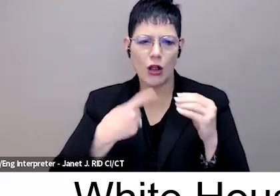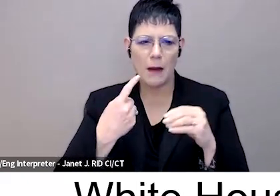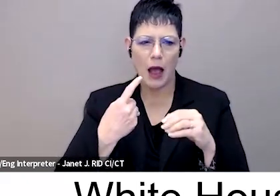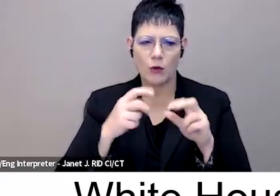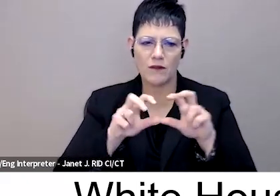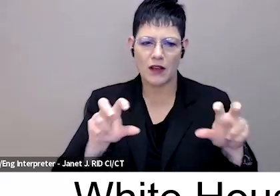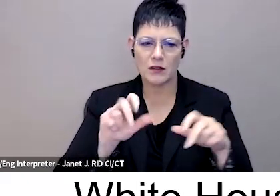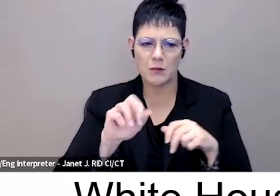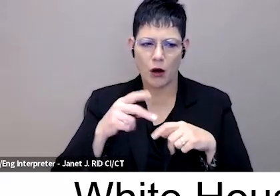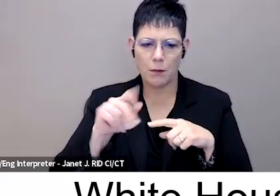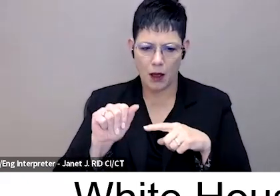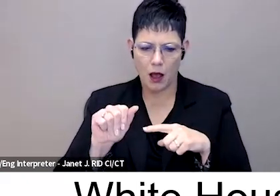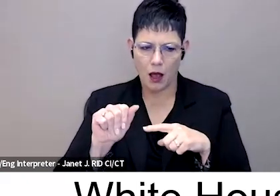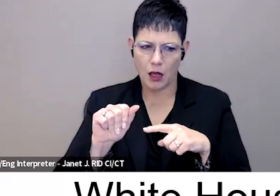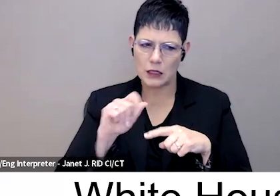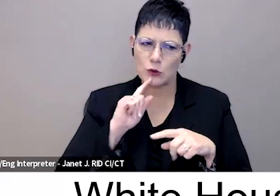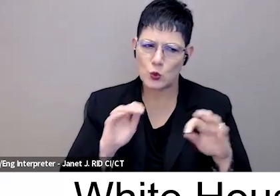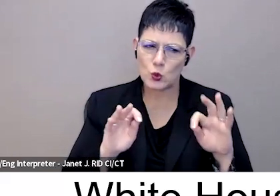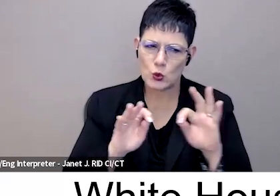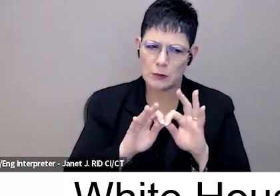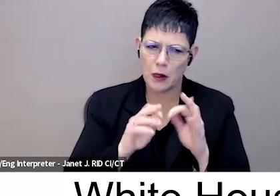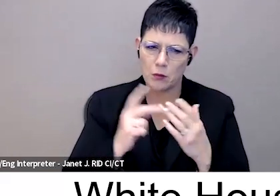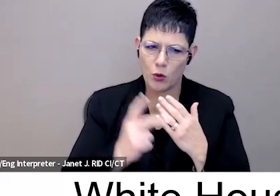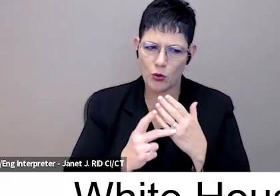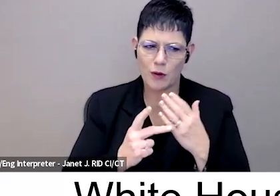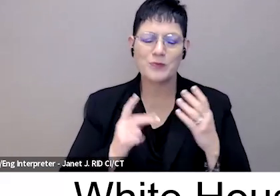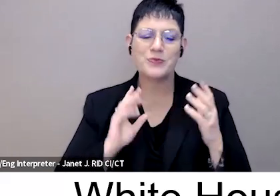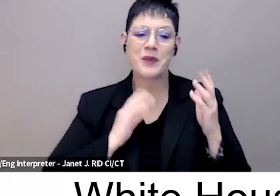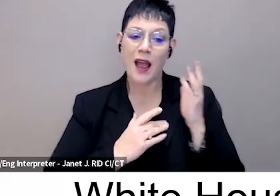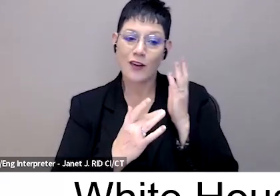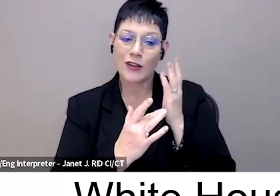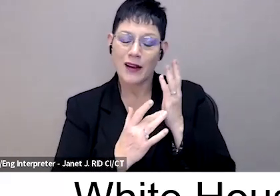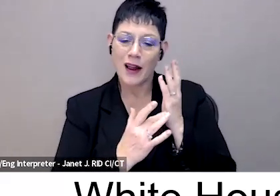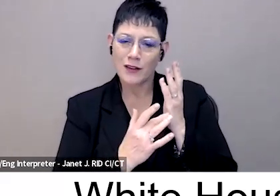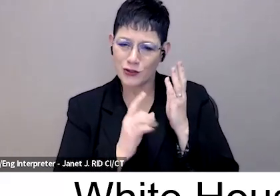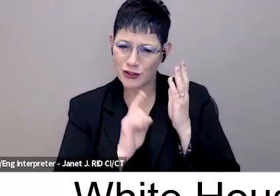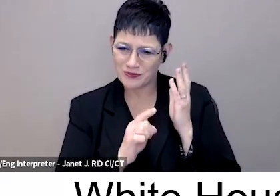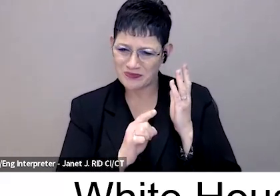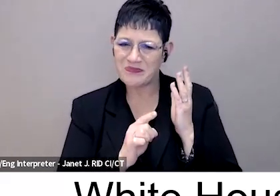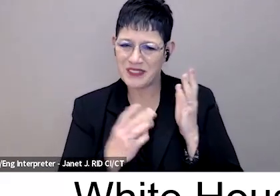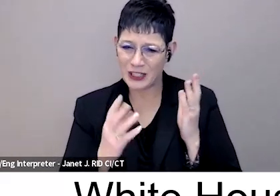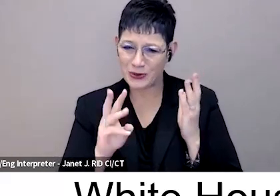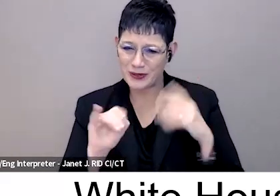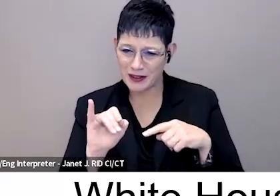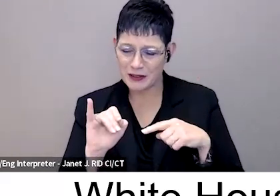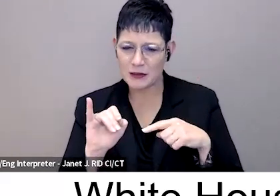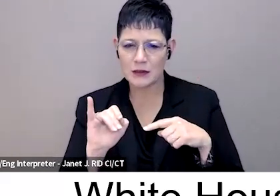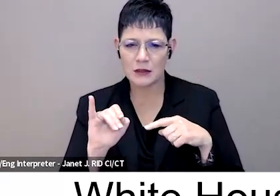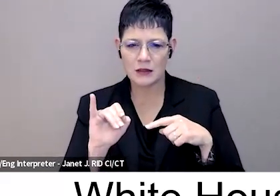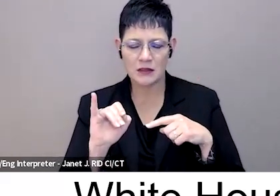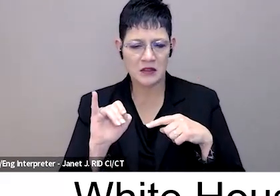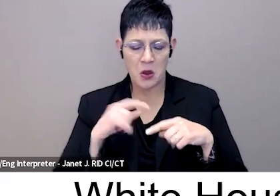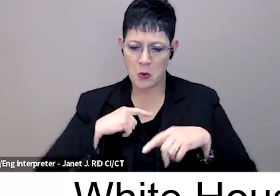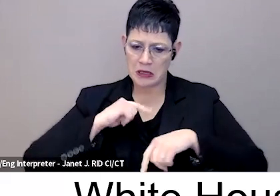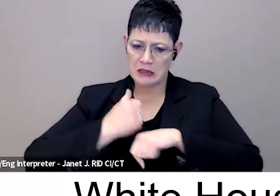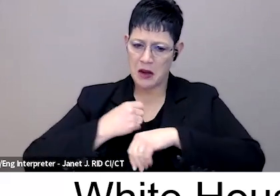how critical this has been. And then with our technology, we've been able to do virtual